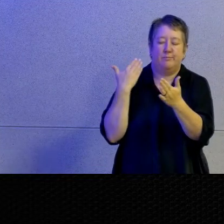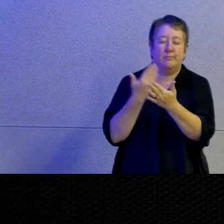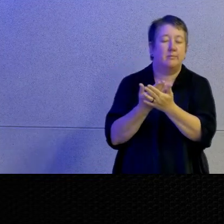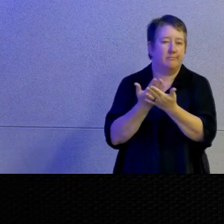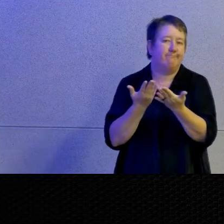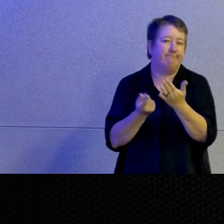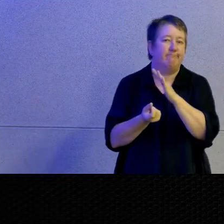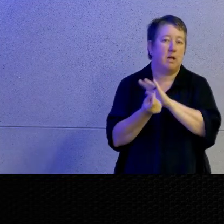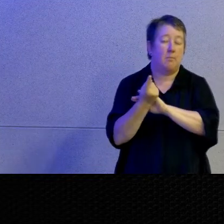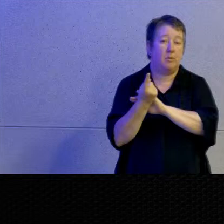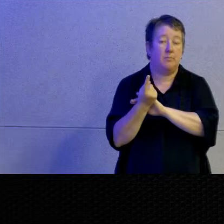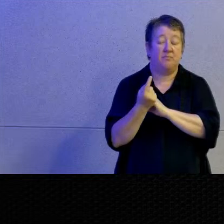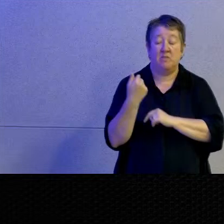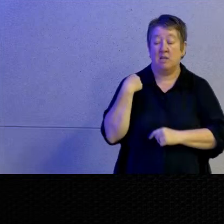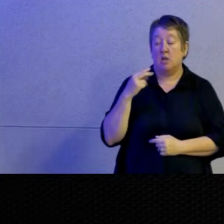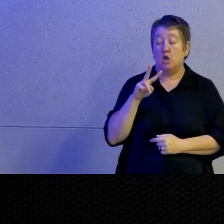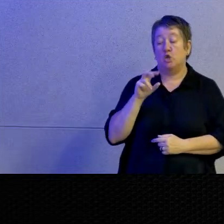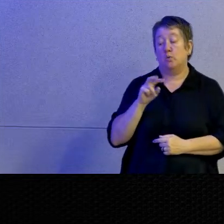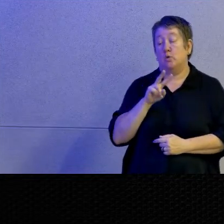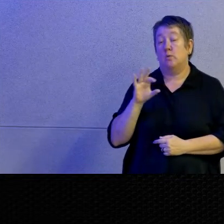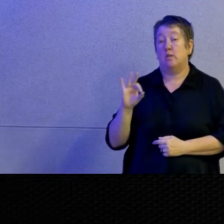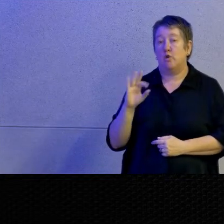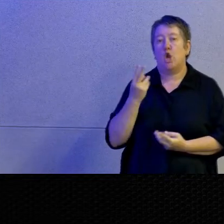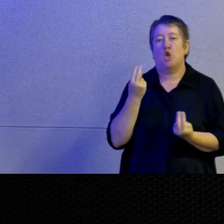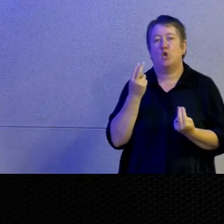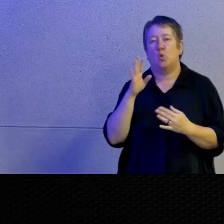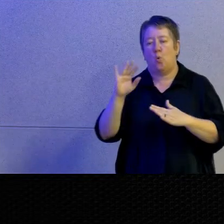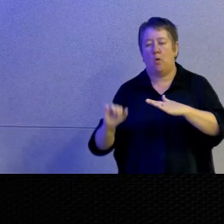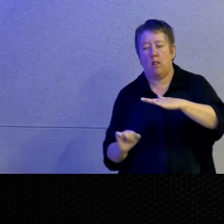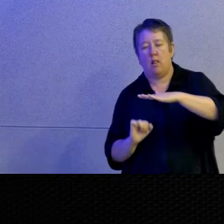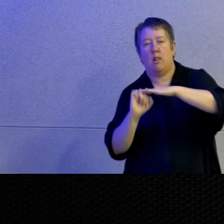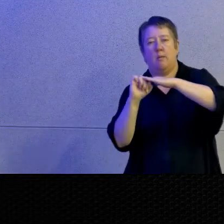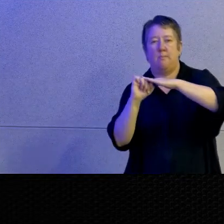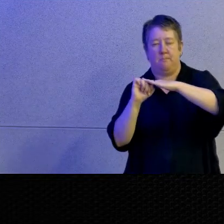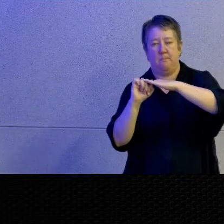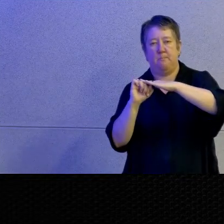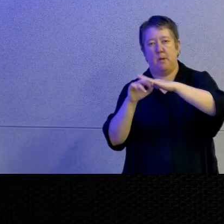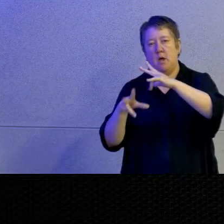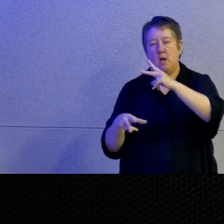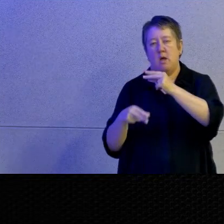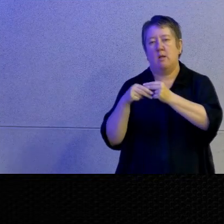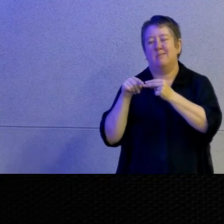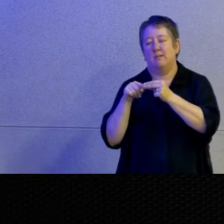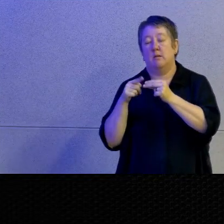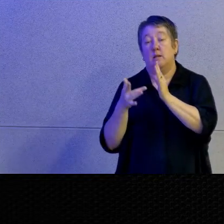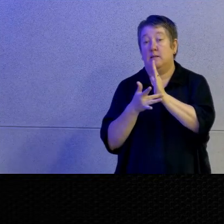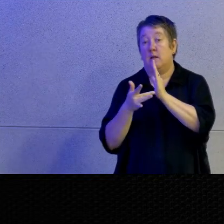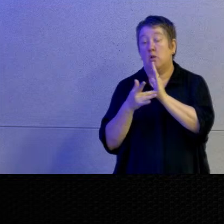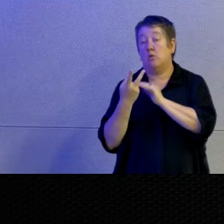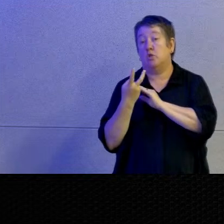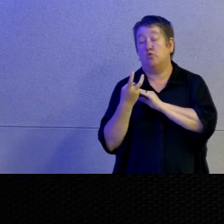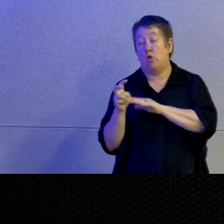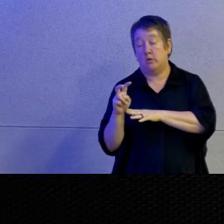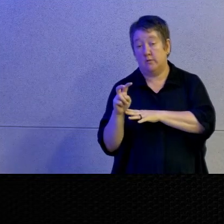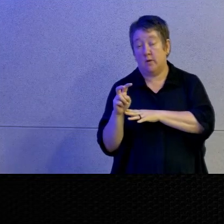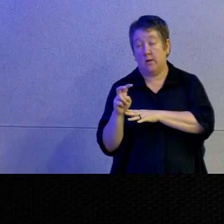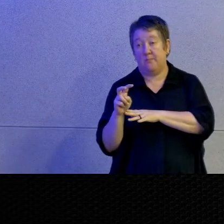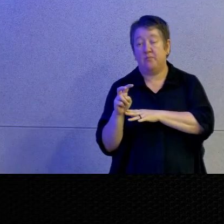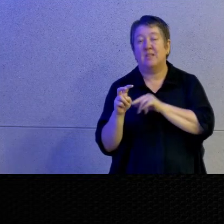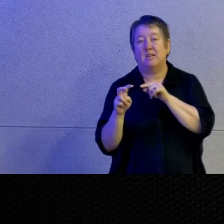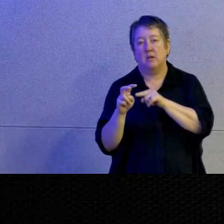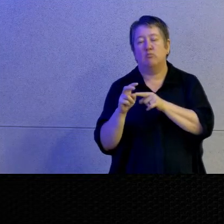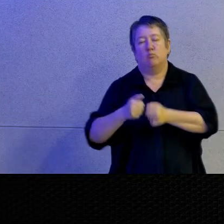in 2023, a new pillar, as I've already alluded to, on the technology transfer has